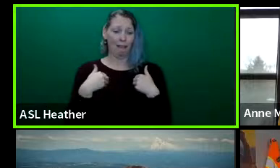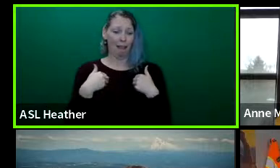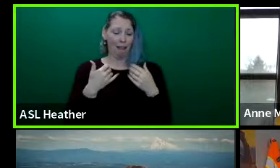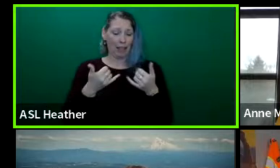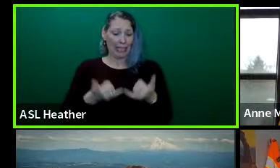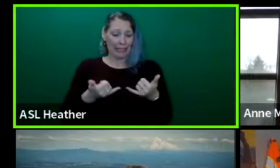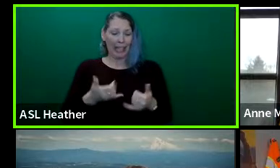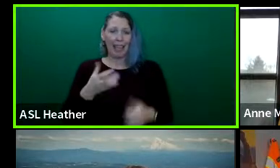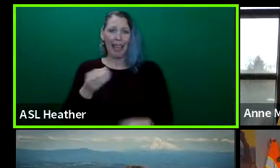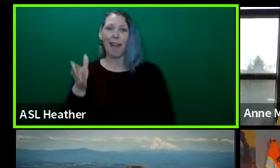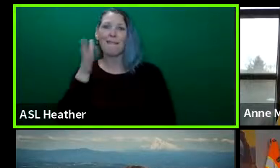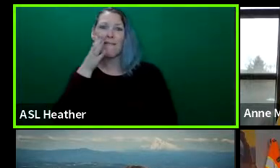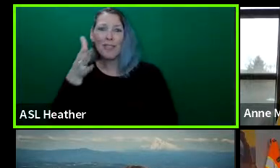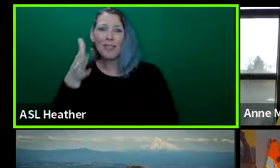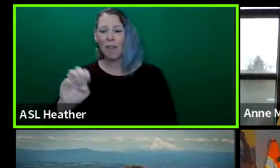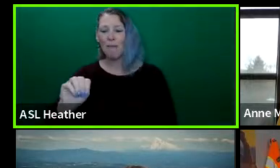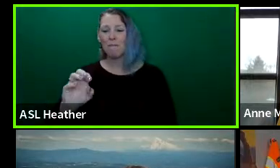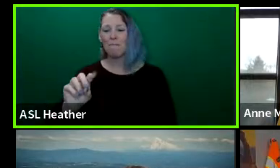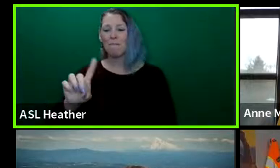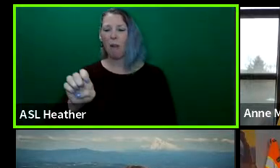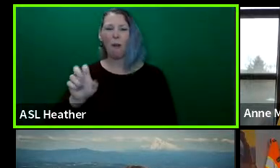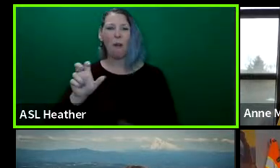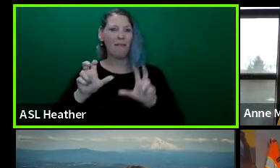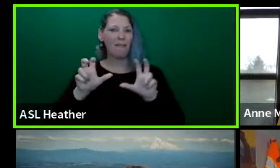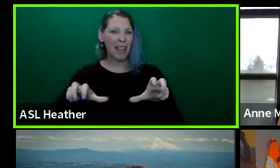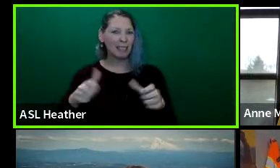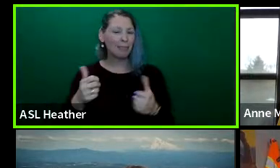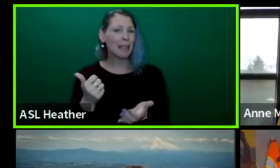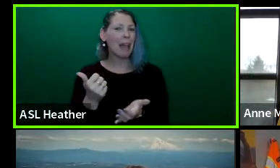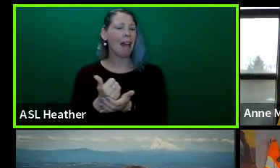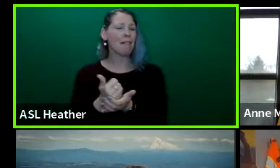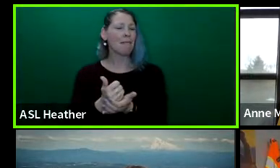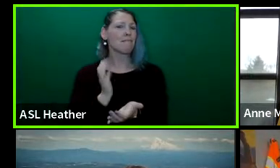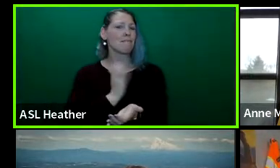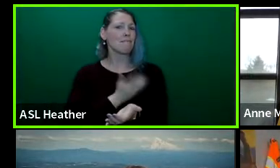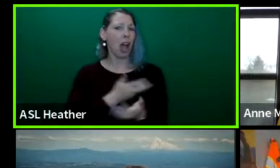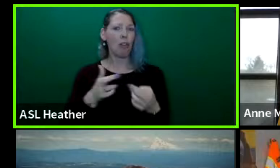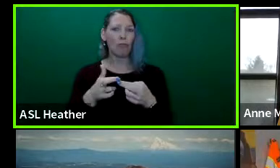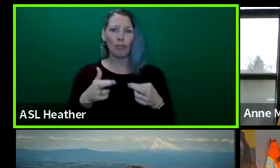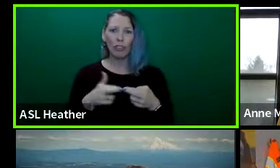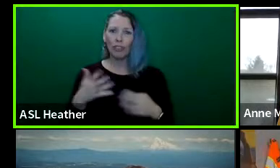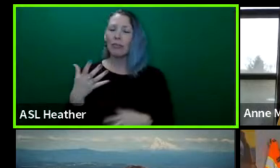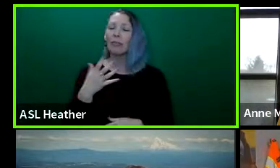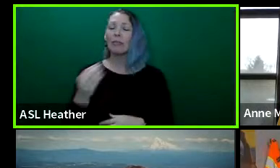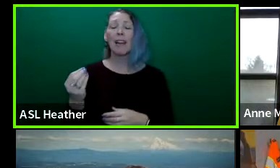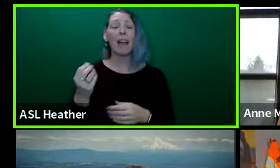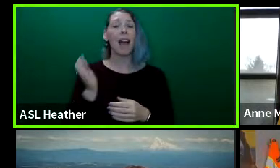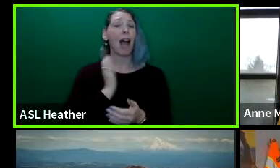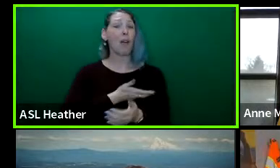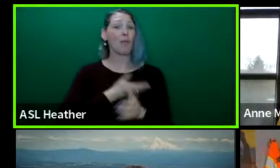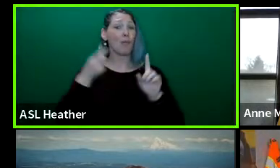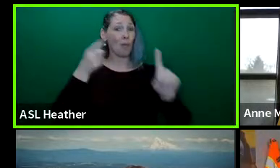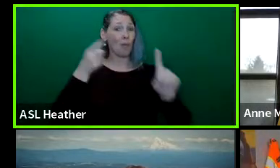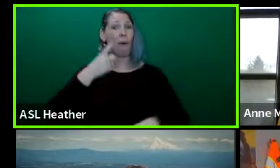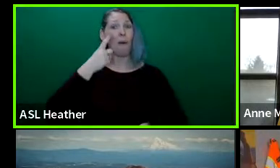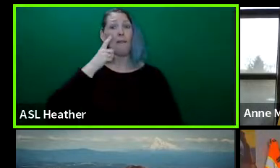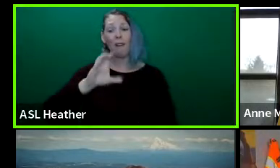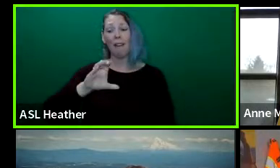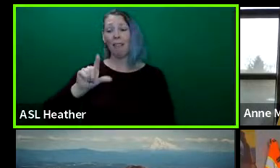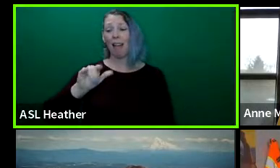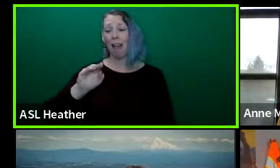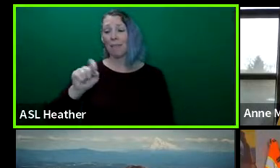existing and the future modes and investments to better serve our region. It supports all of our goals that we have for climate and